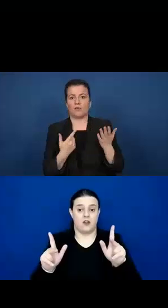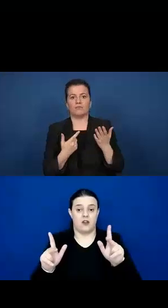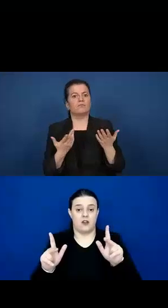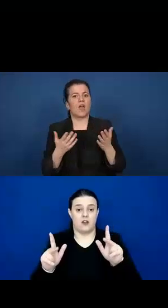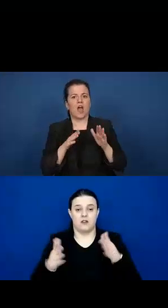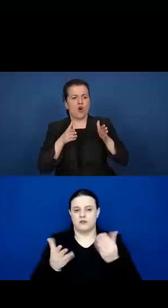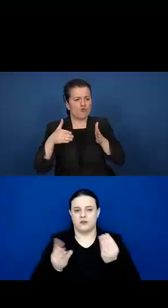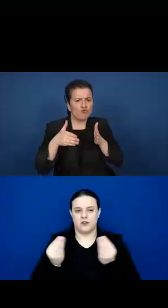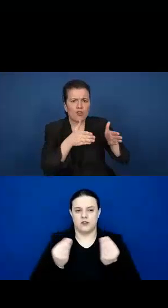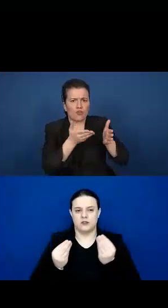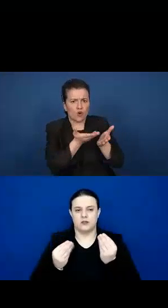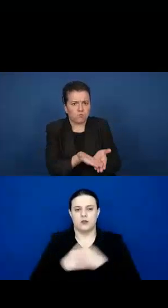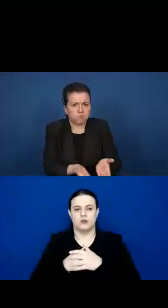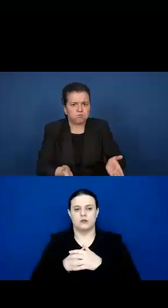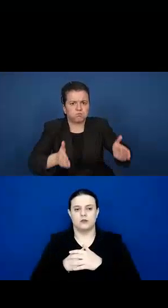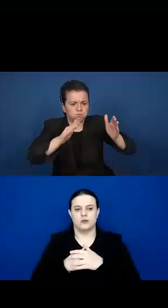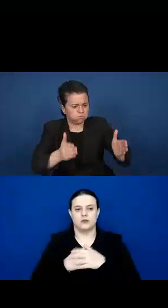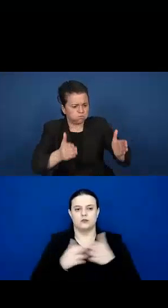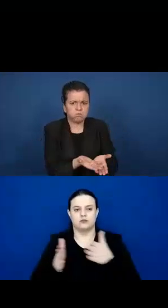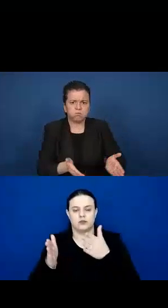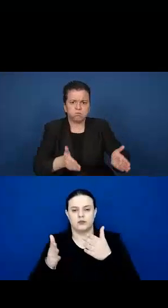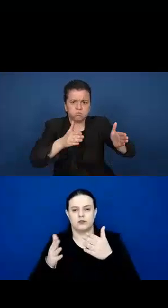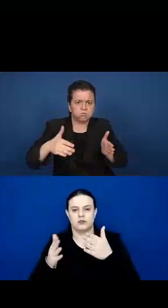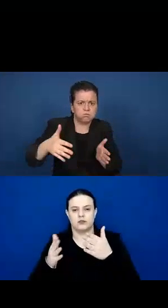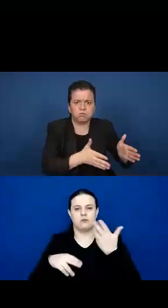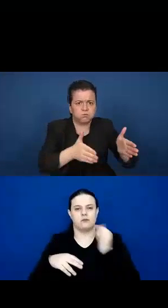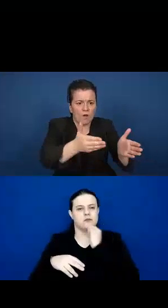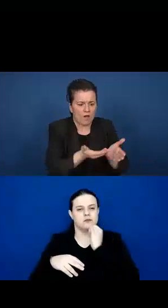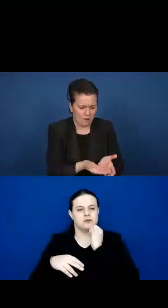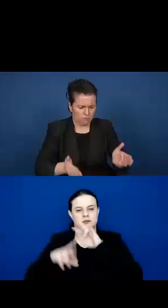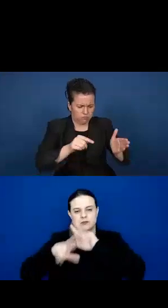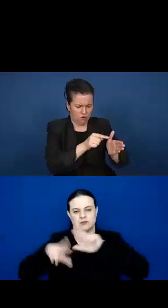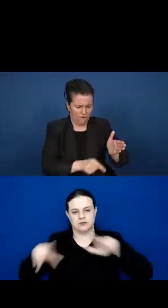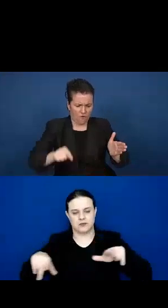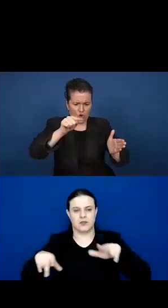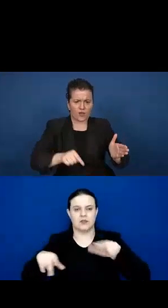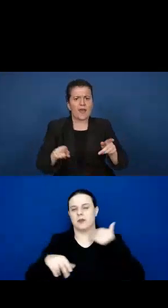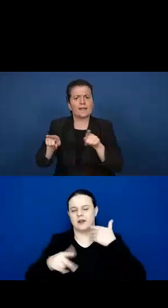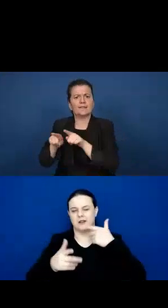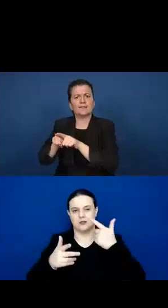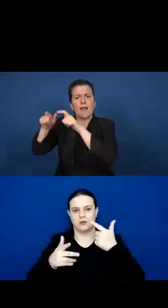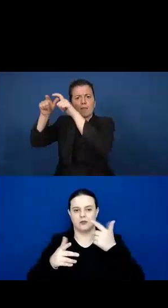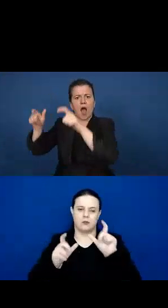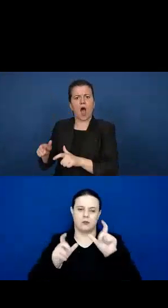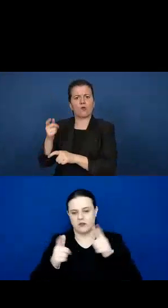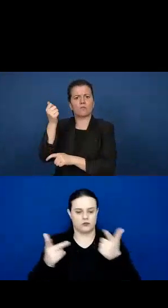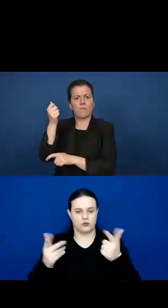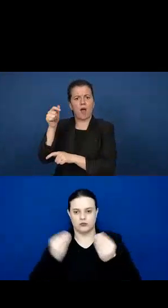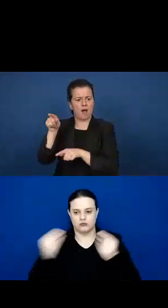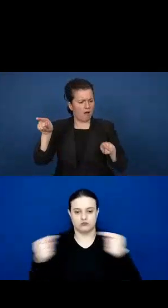institution. We distinguished between content words such as you, chair,